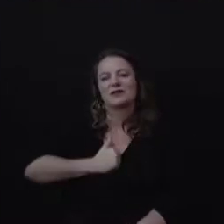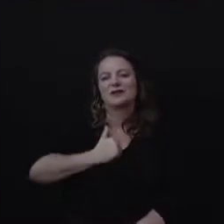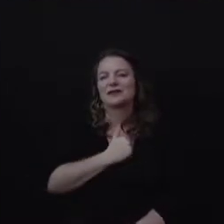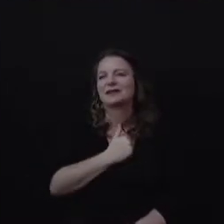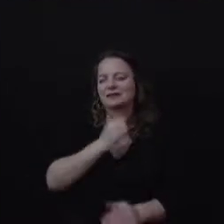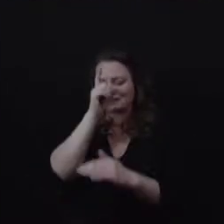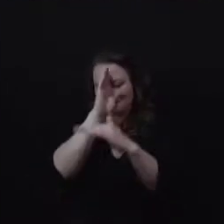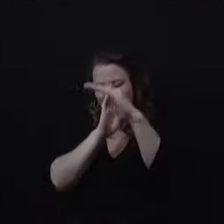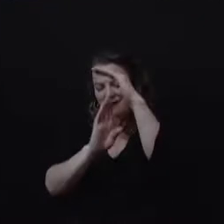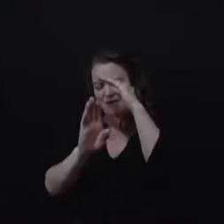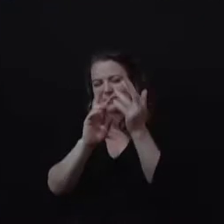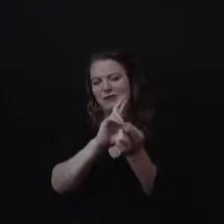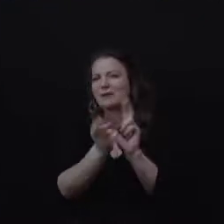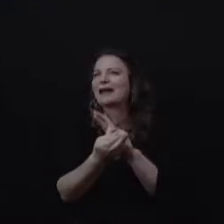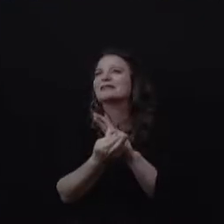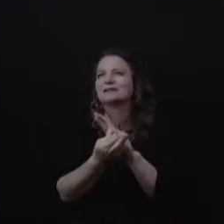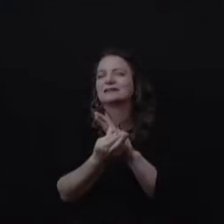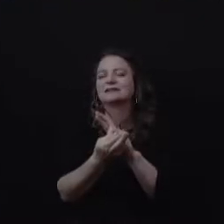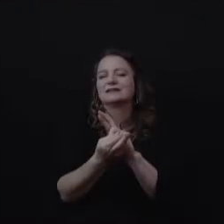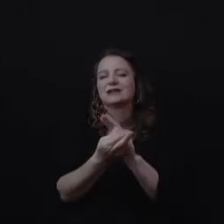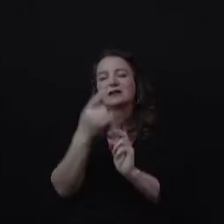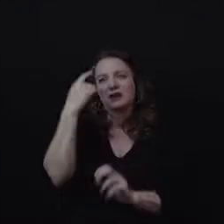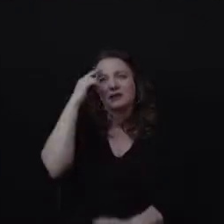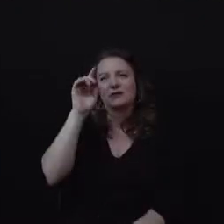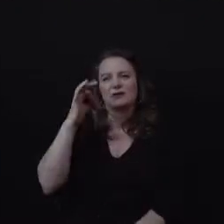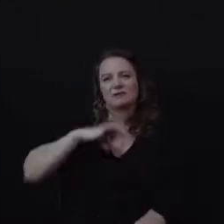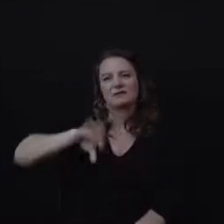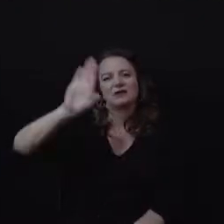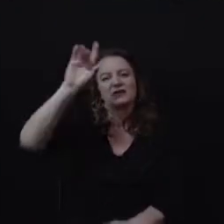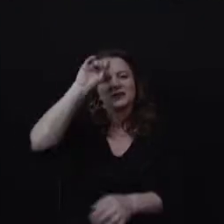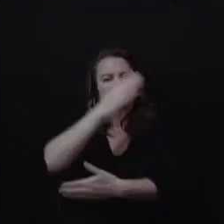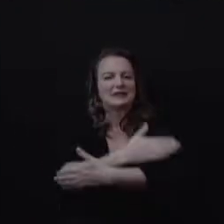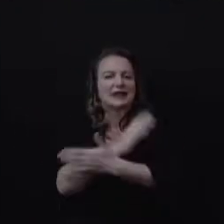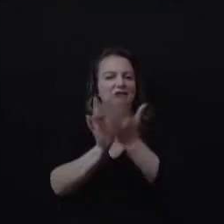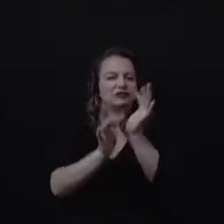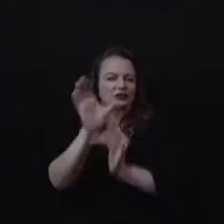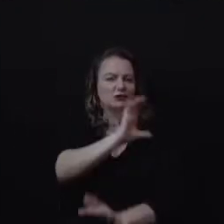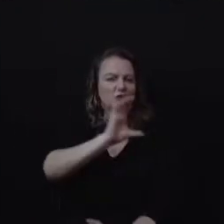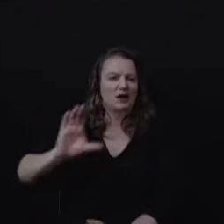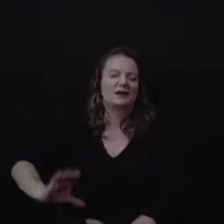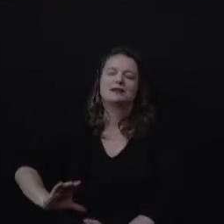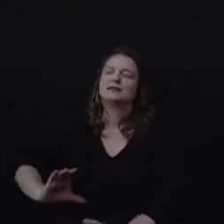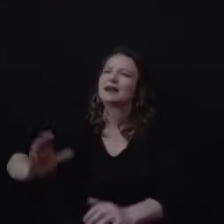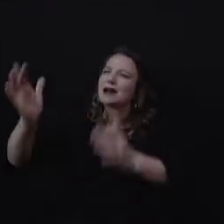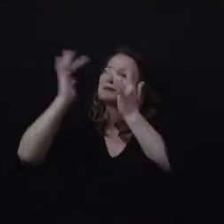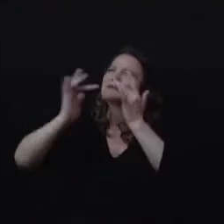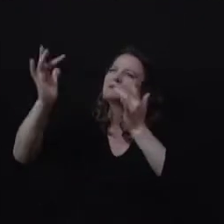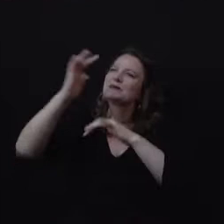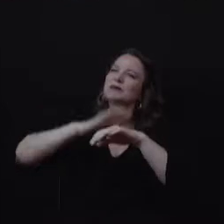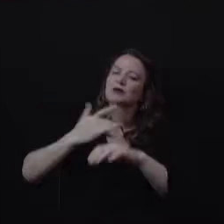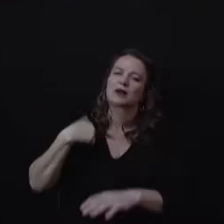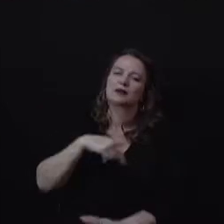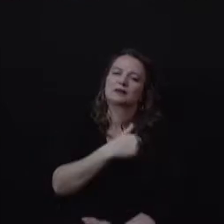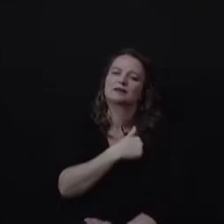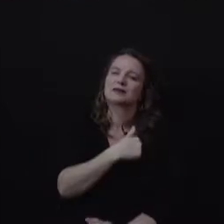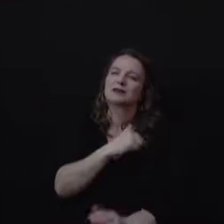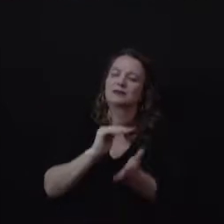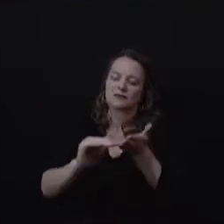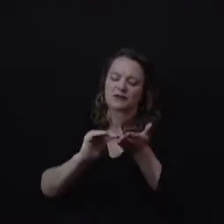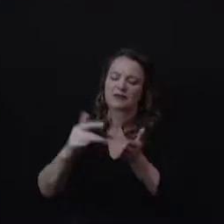humbly repent. For the sake of your Son, Jesus Christ, have mercy on us and forgive